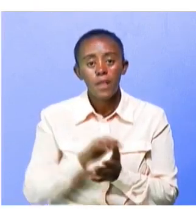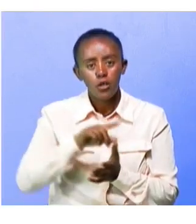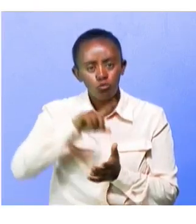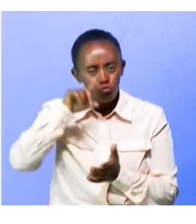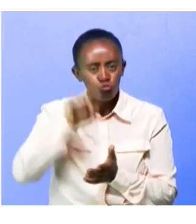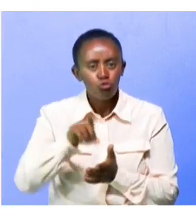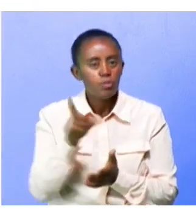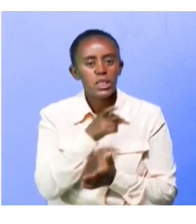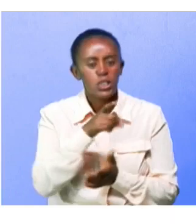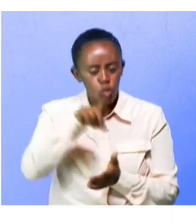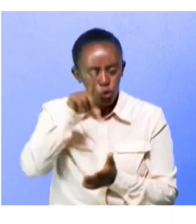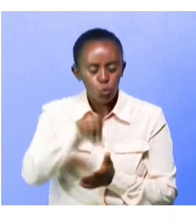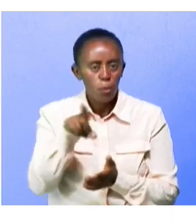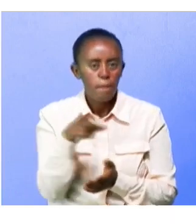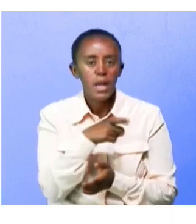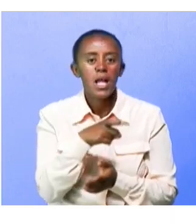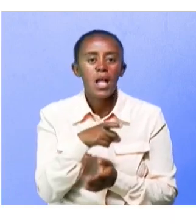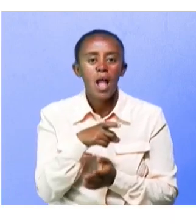eliminated.